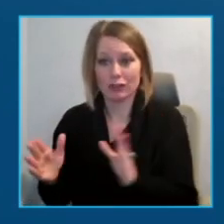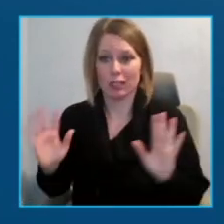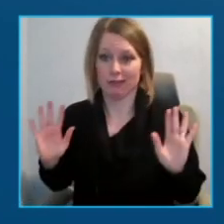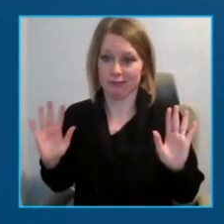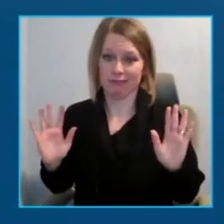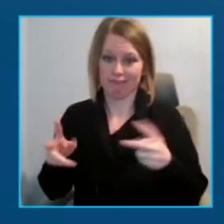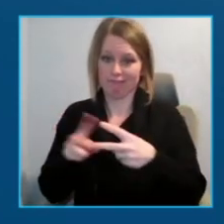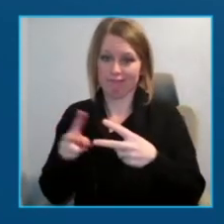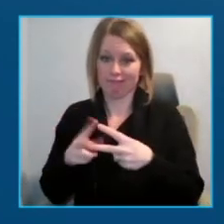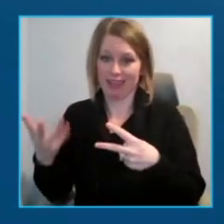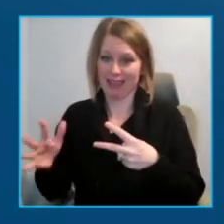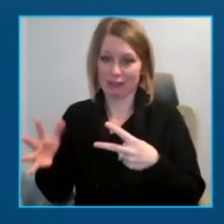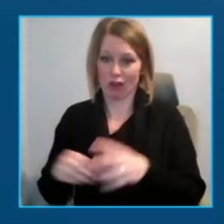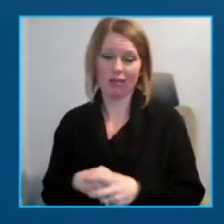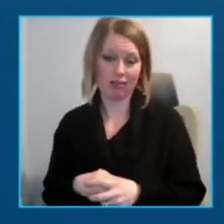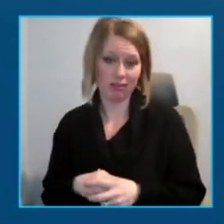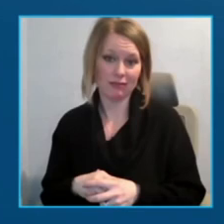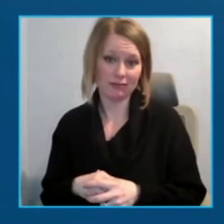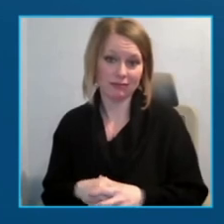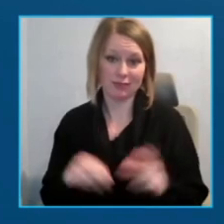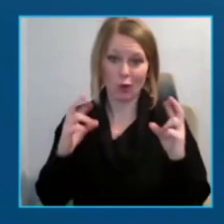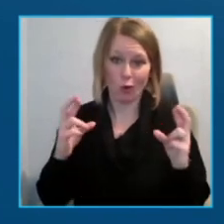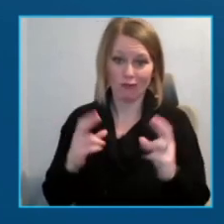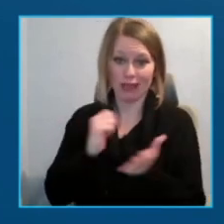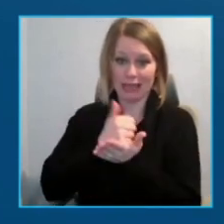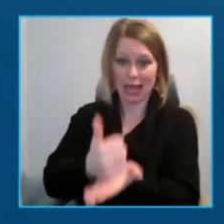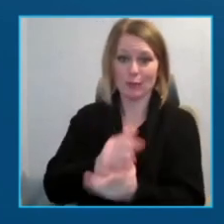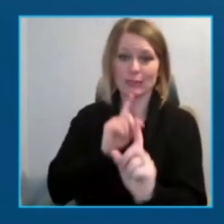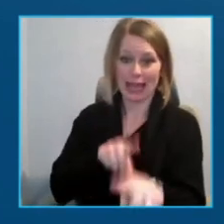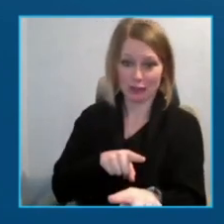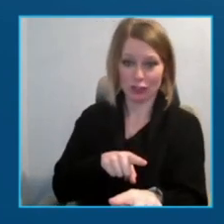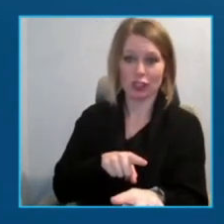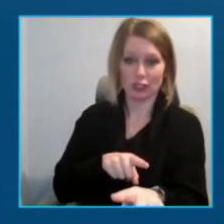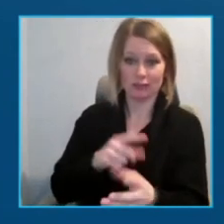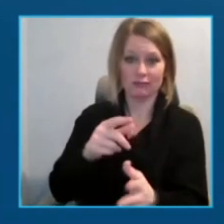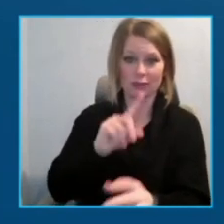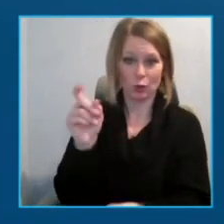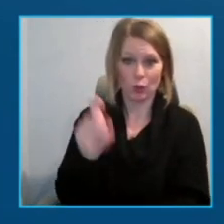hope that helps answer your questions. Thank you, Chair Bill for.